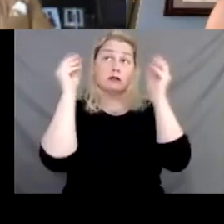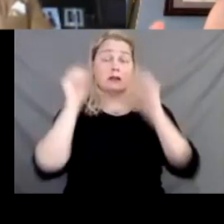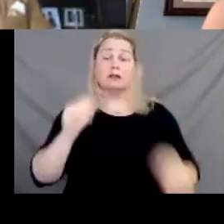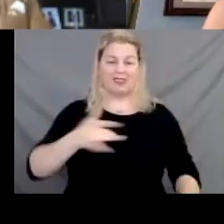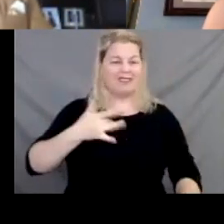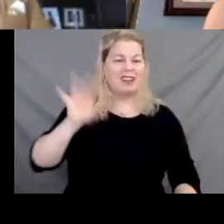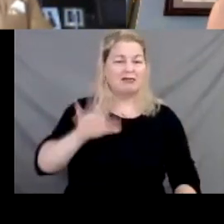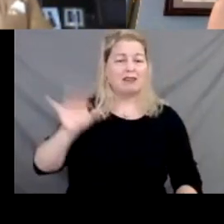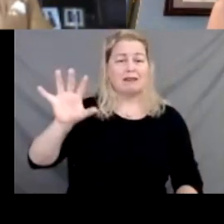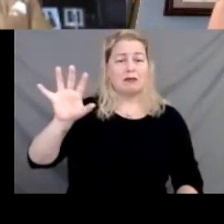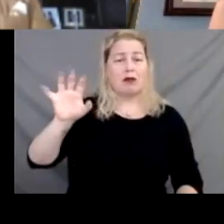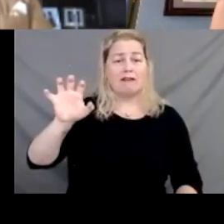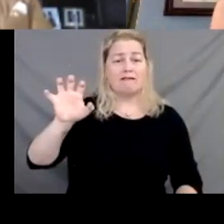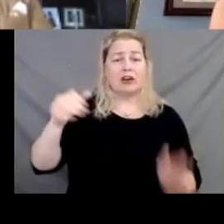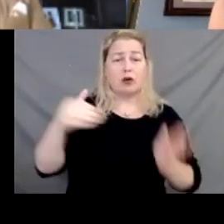to at least start